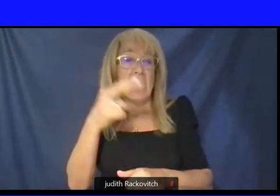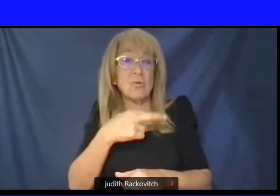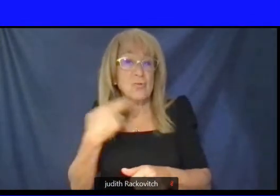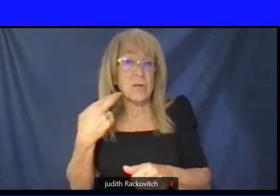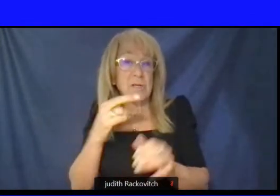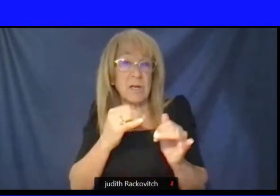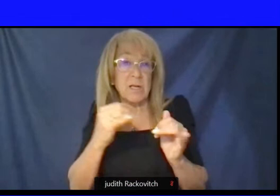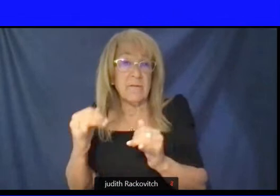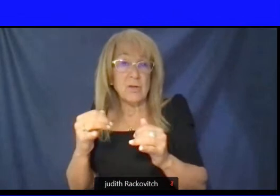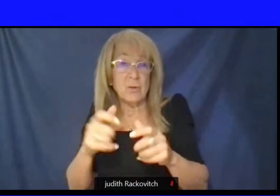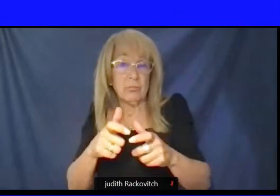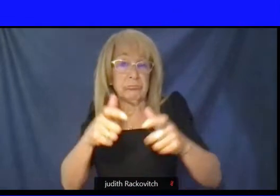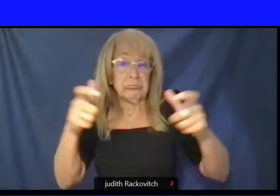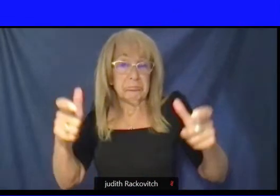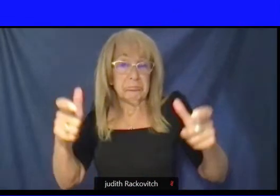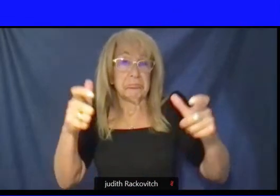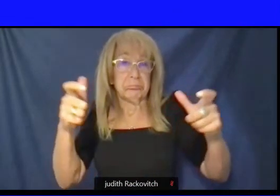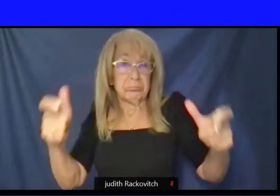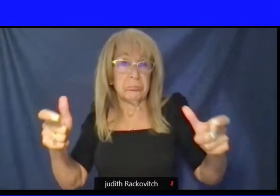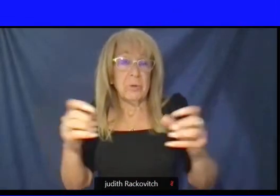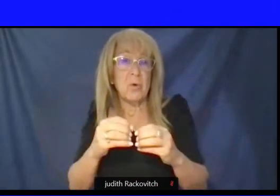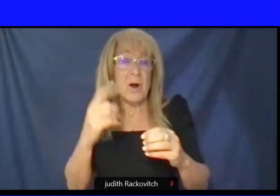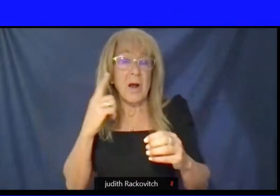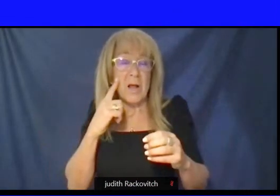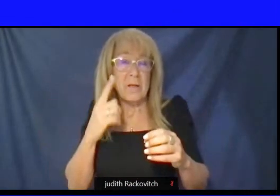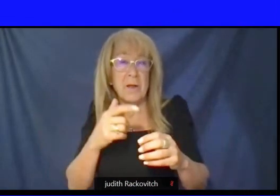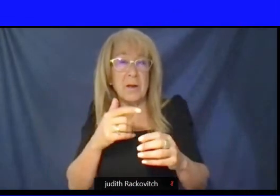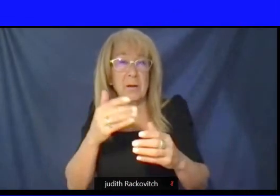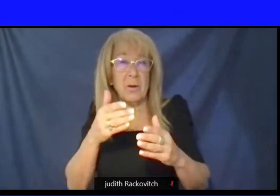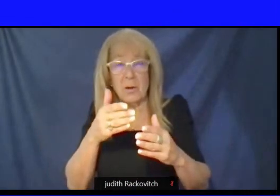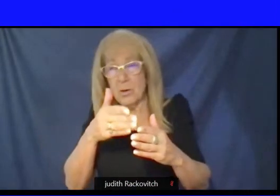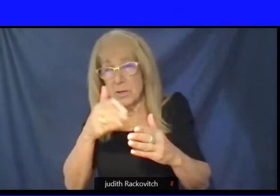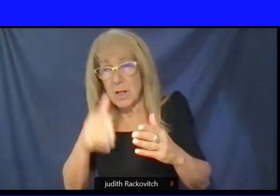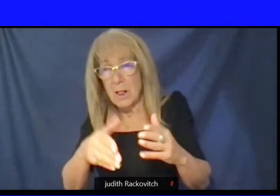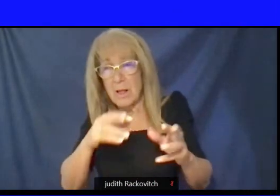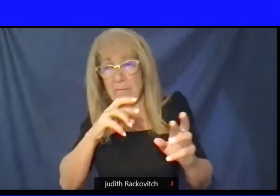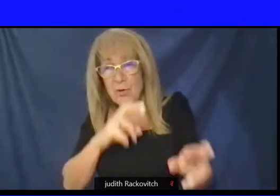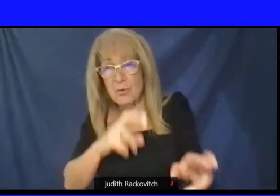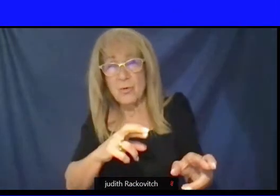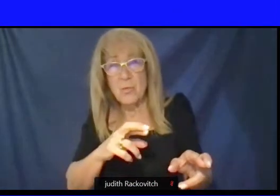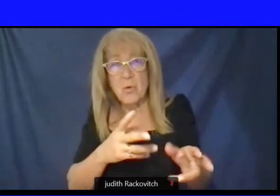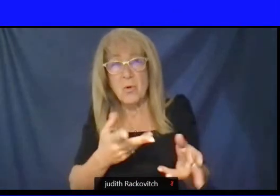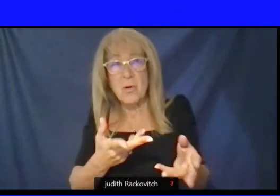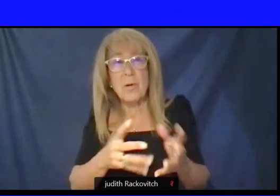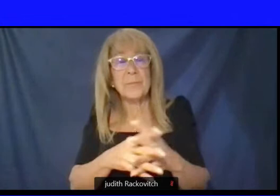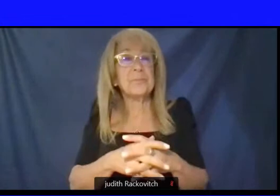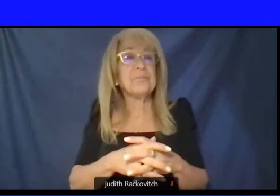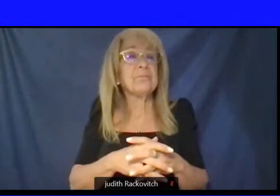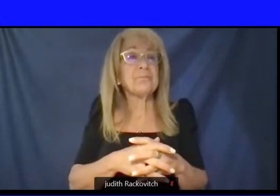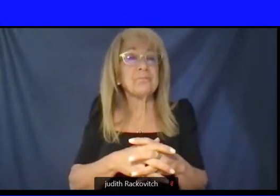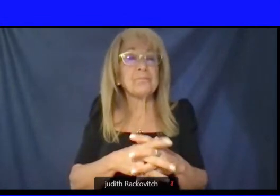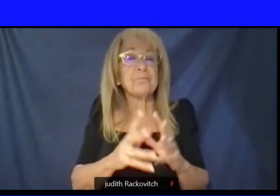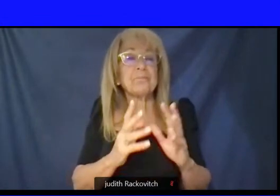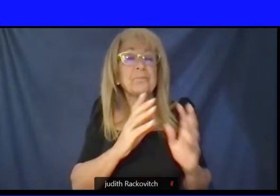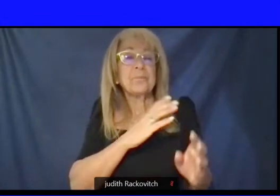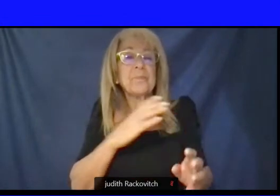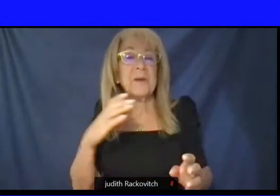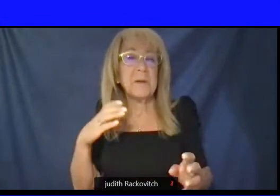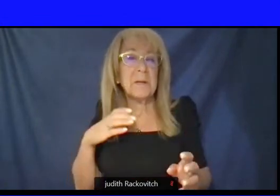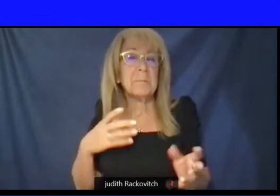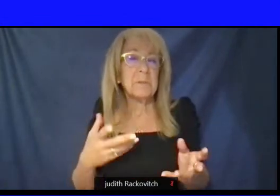Thank you. Any questions, Jose, Dr. Pecan, No, thank you. and